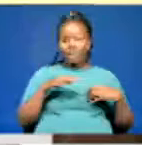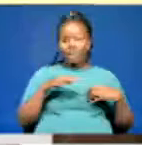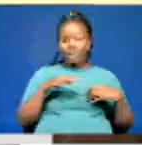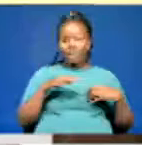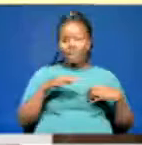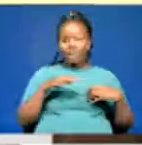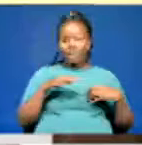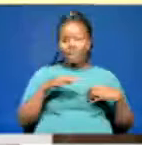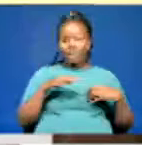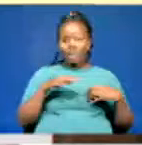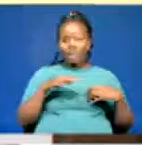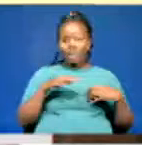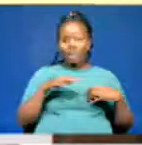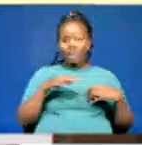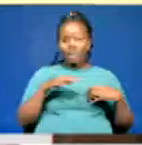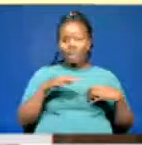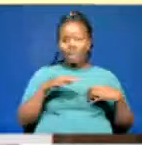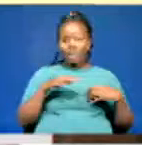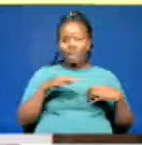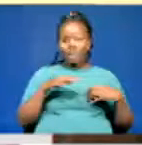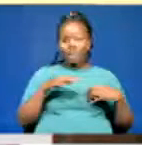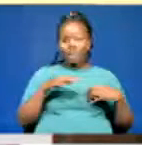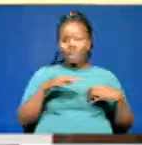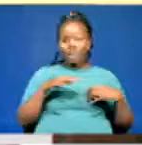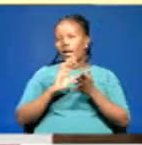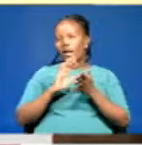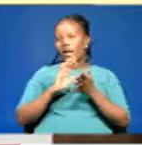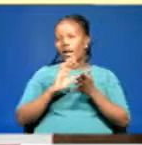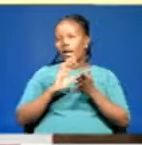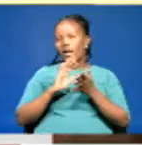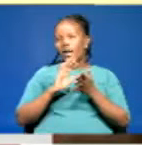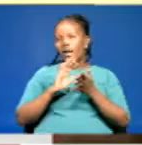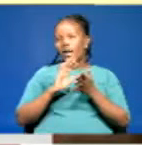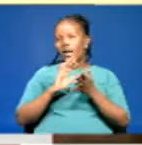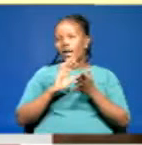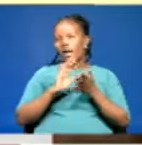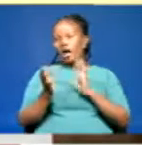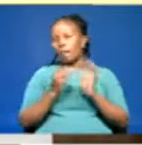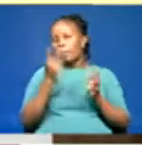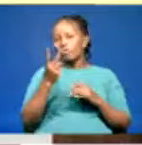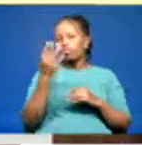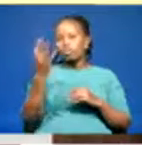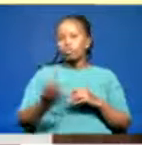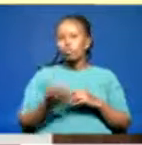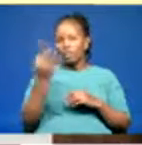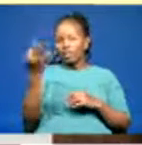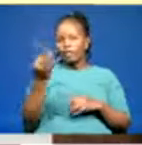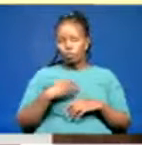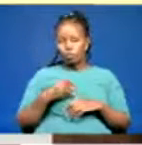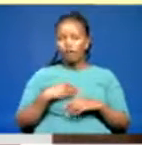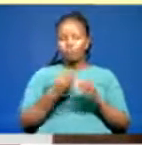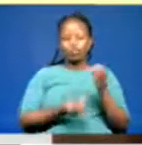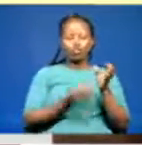strategic measures will be undertaken to reduce mother and child mortality rates, which are currently amongst the highest in the country. He